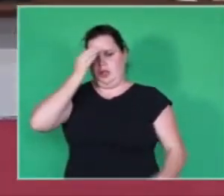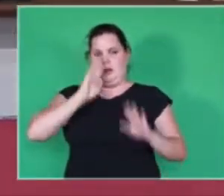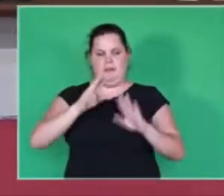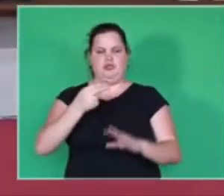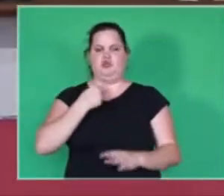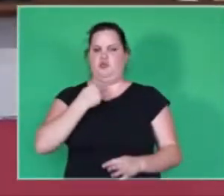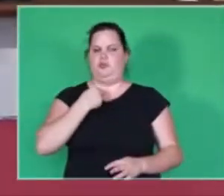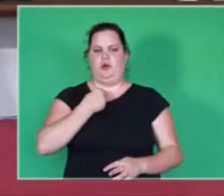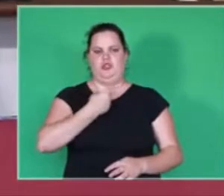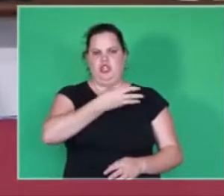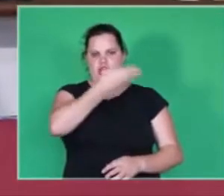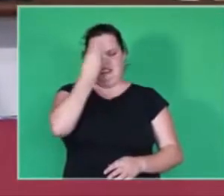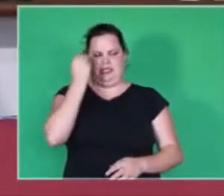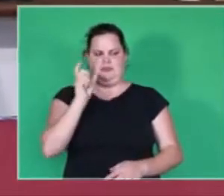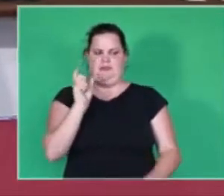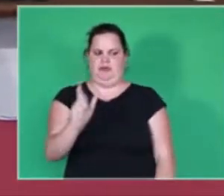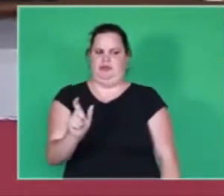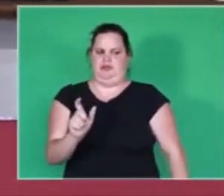word.